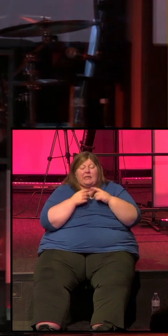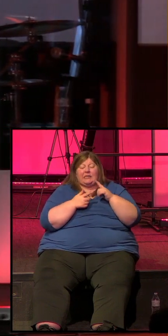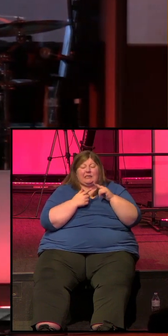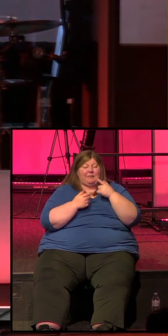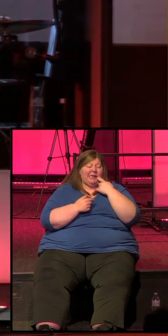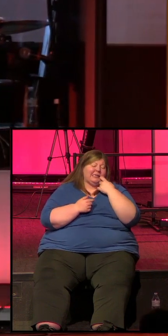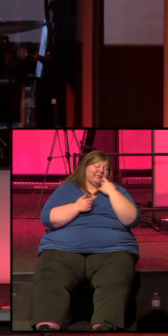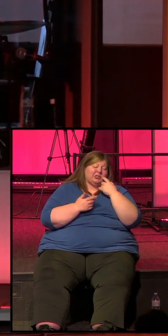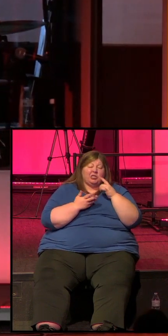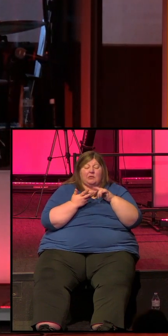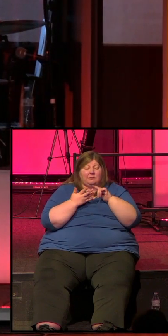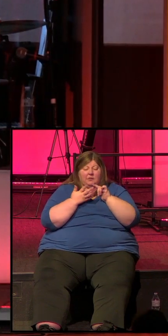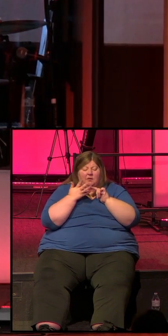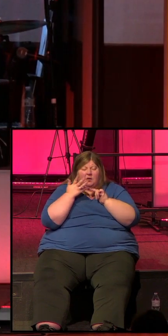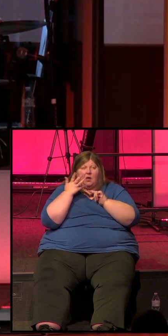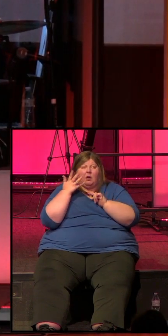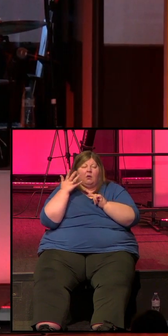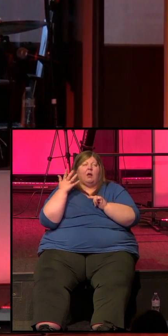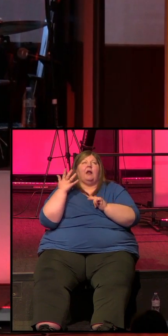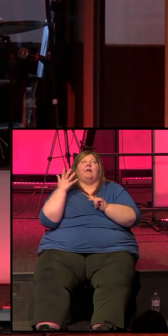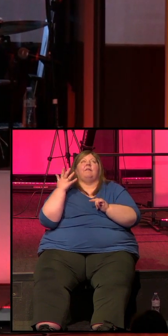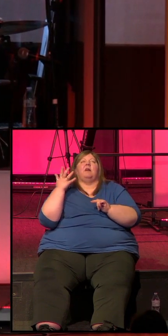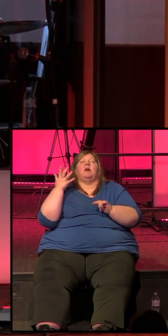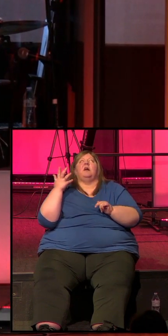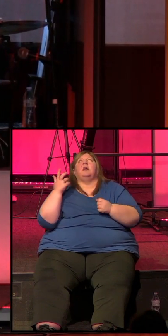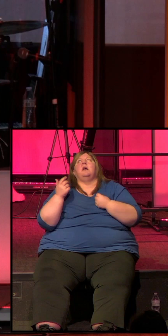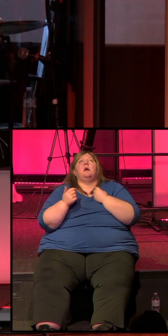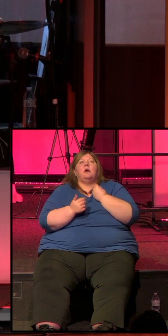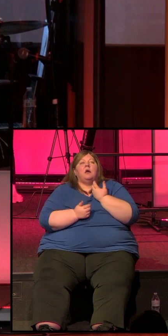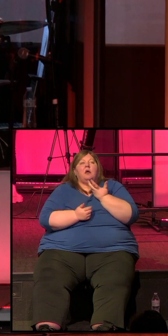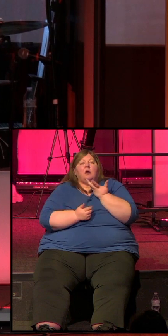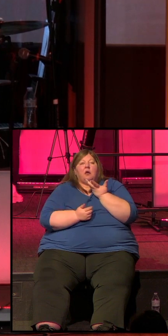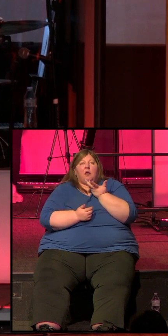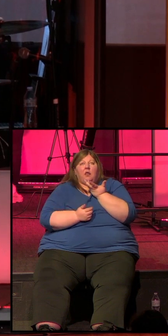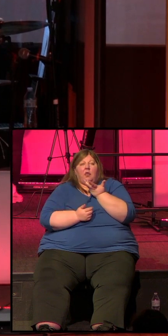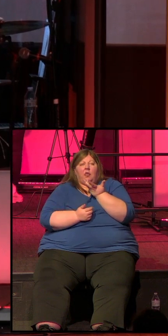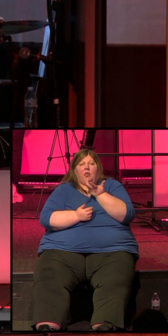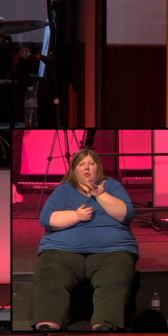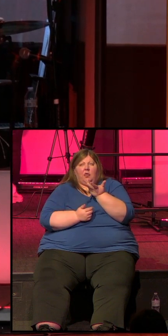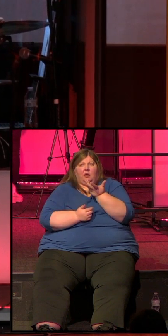my addiction, I bring whatever it is, I bring all of it up to the cross.